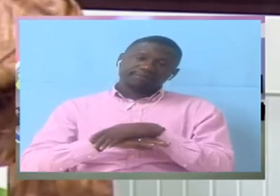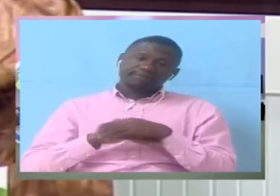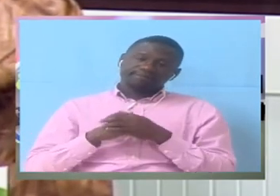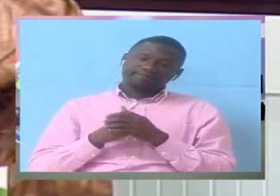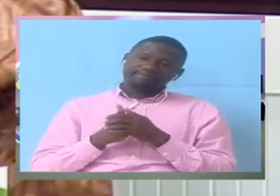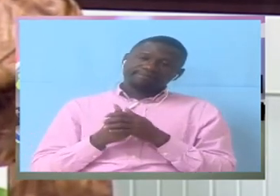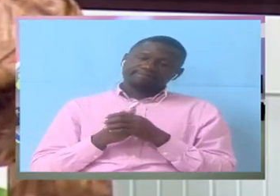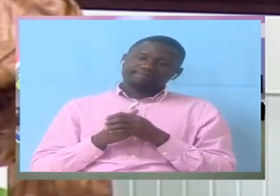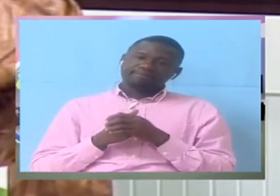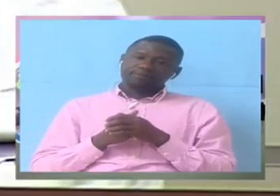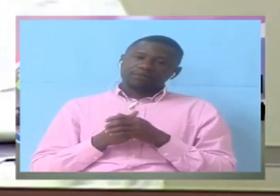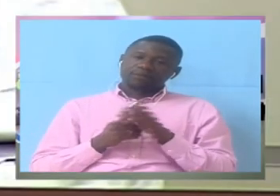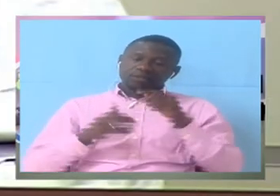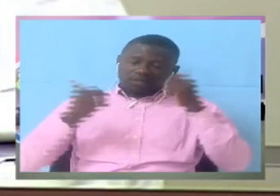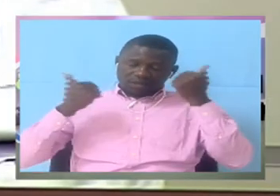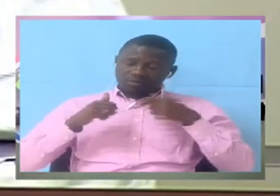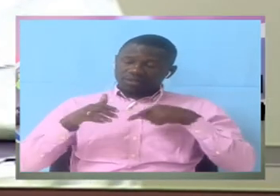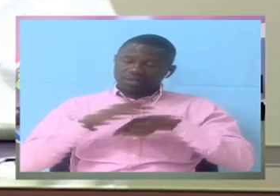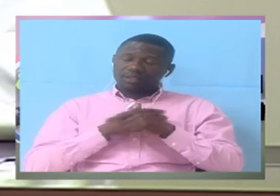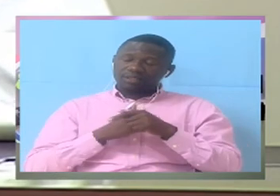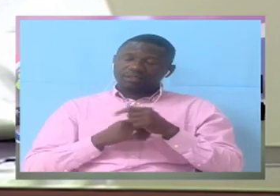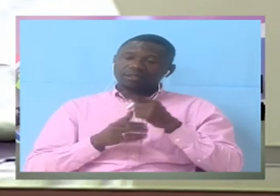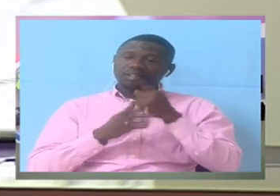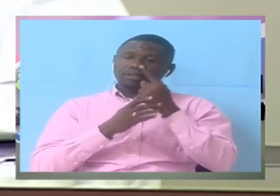Sentenced to death. And this was in